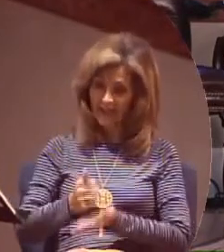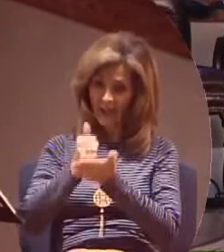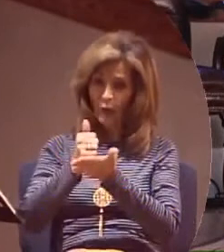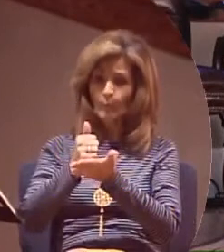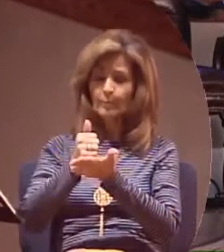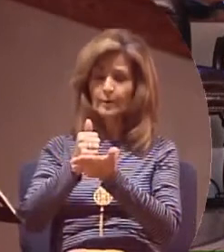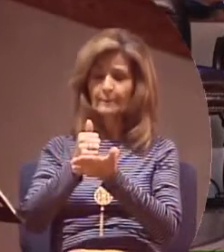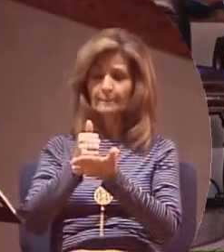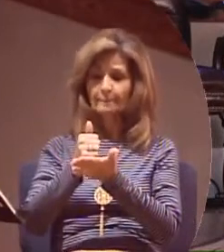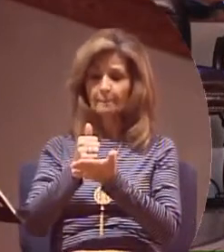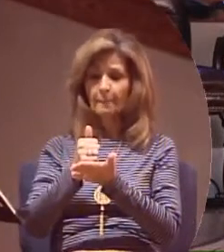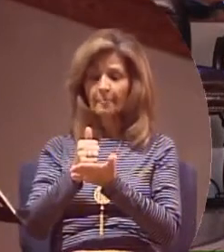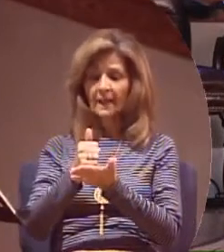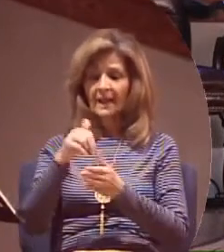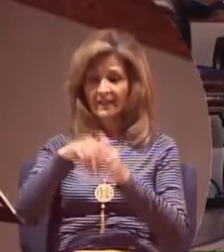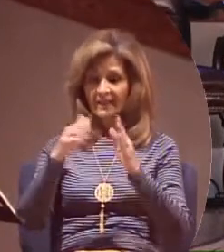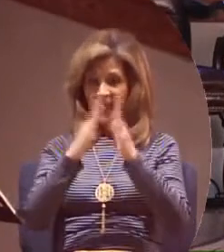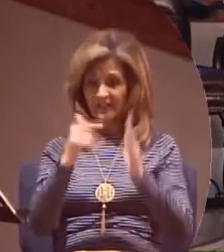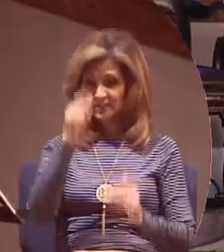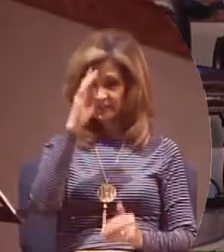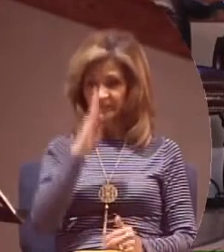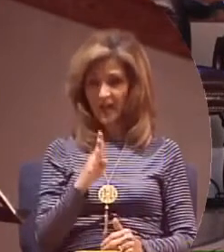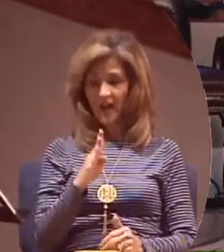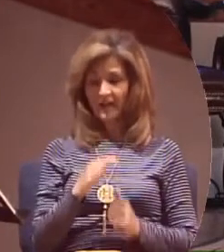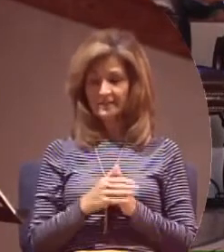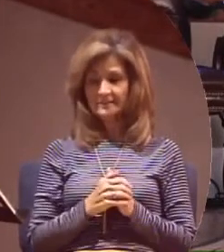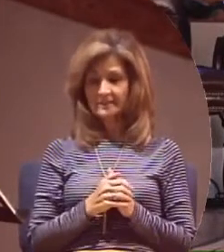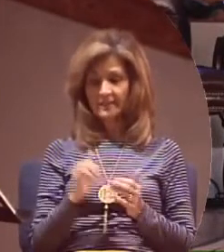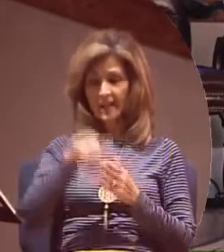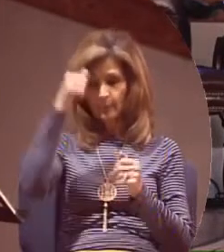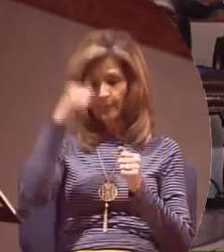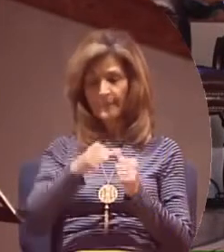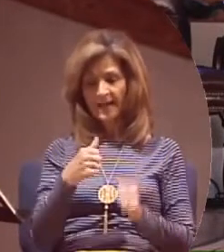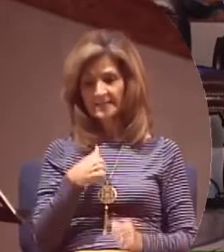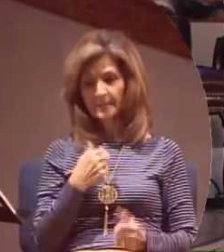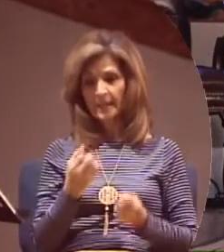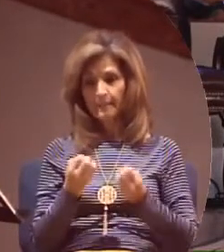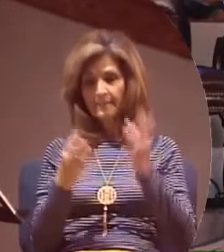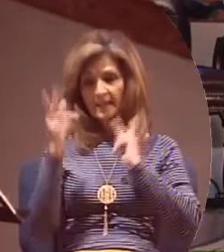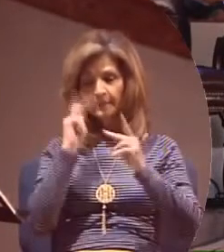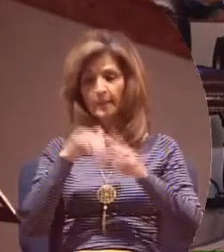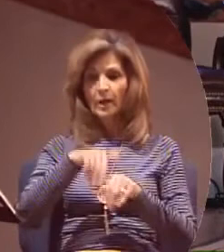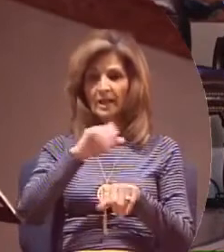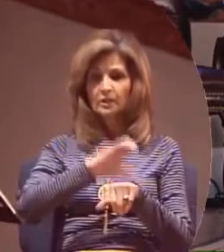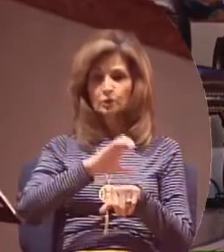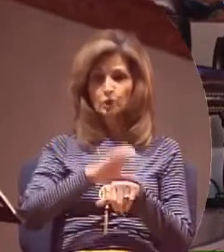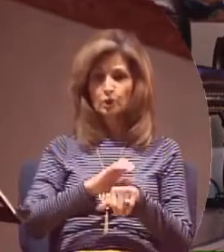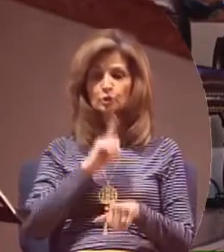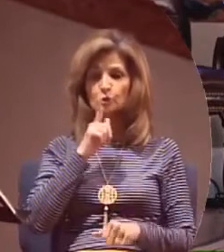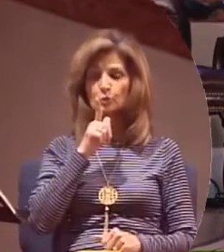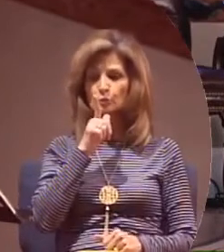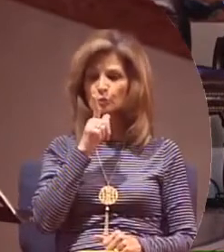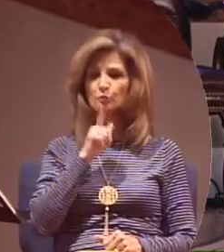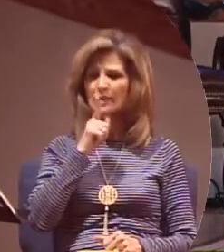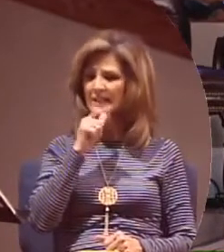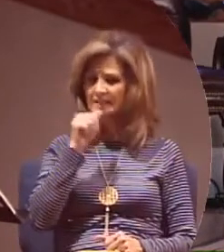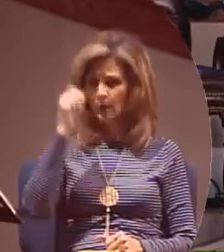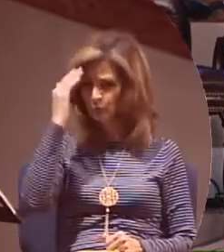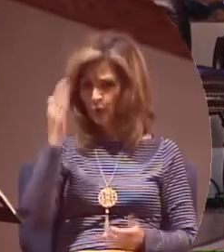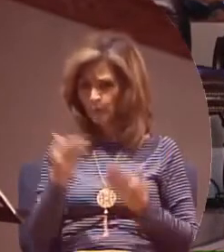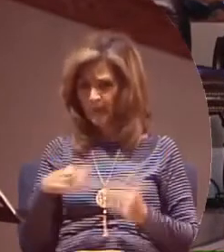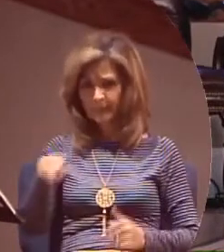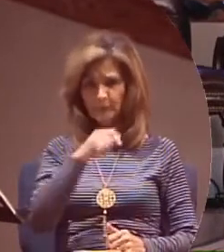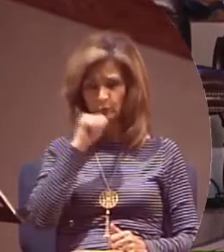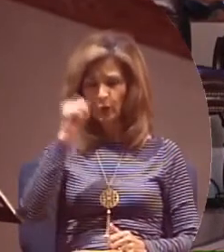is in the house of God. And you know, that just reminds me of this. There's a lot of people in church who really we don't know. Maybe you don't